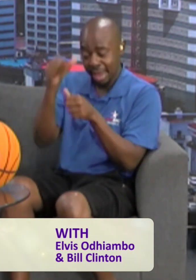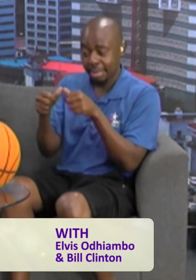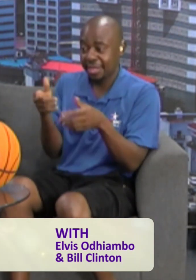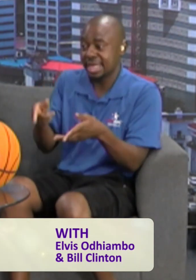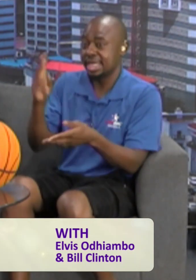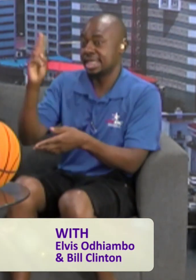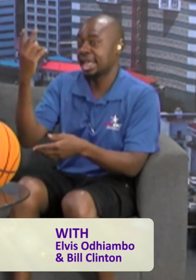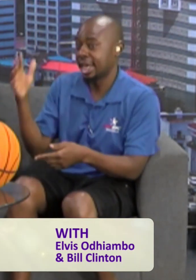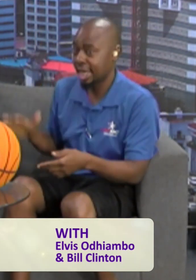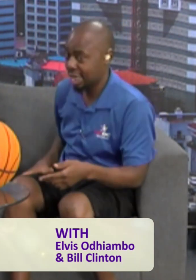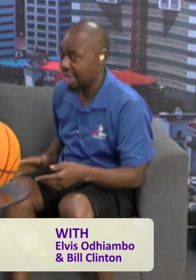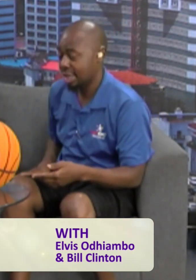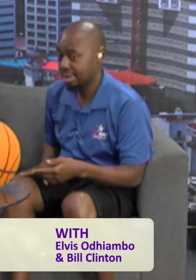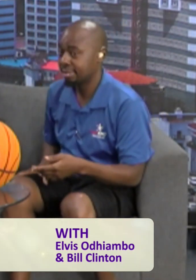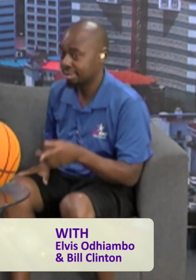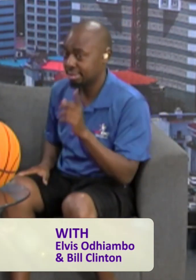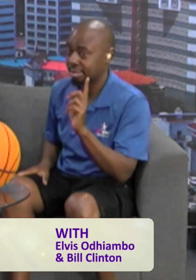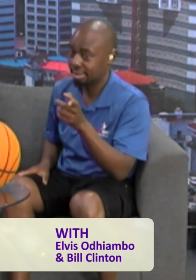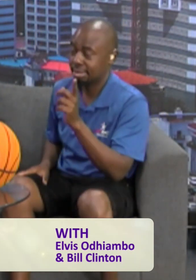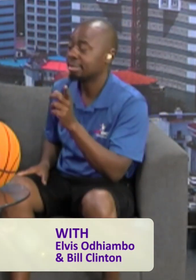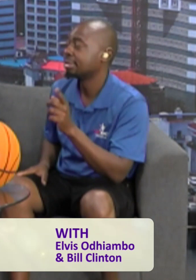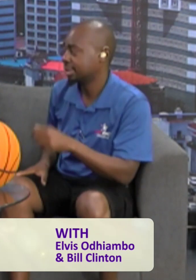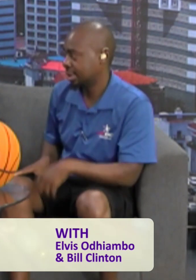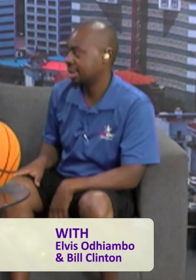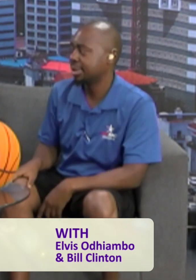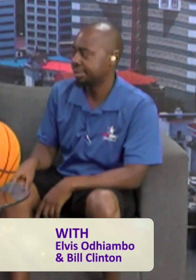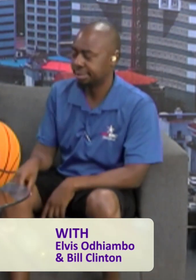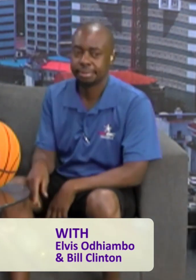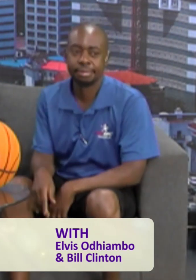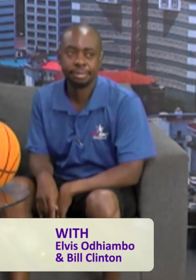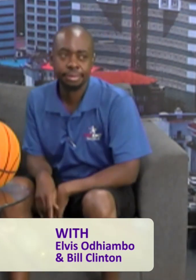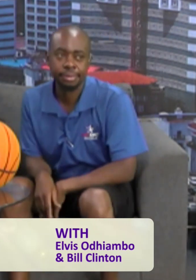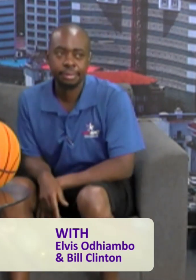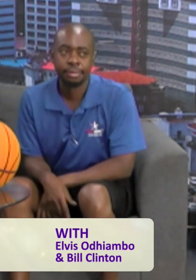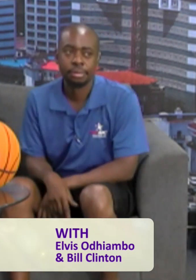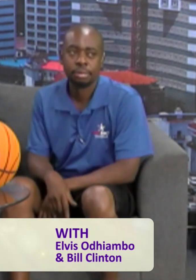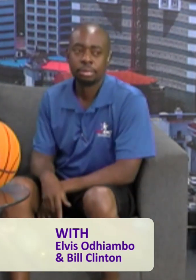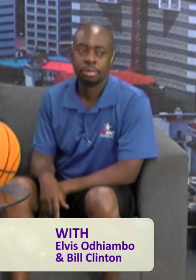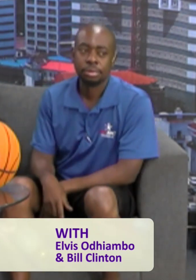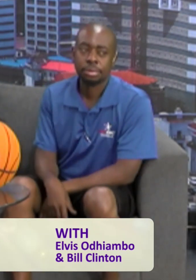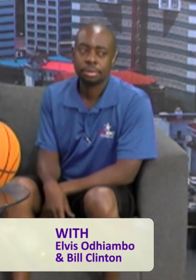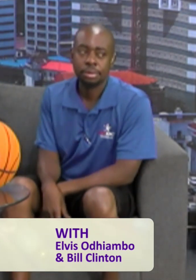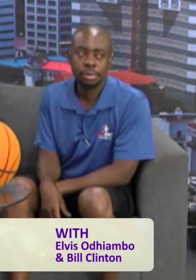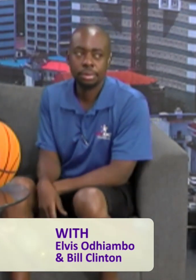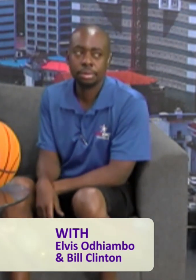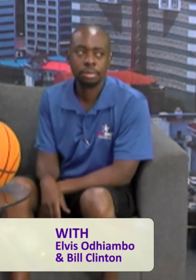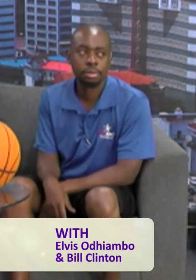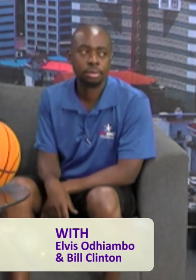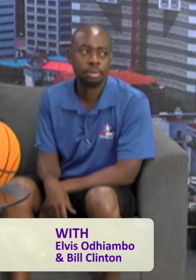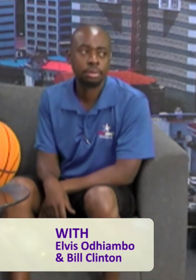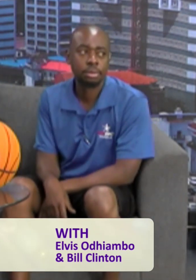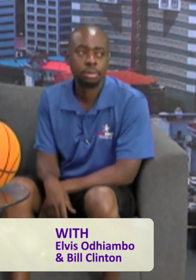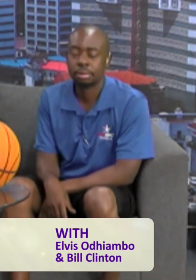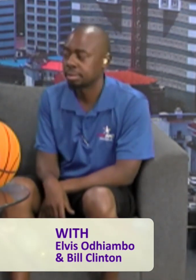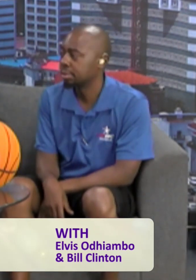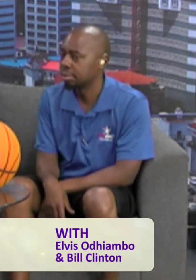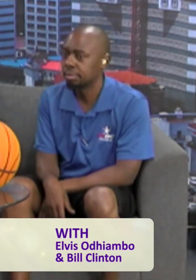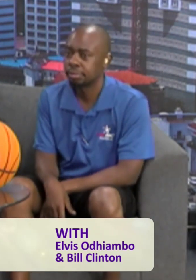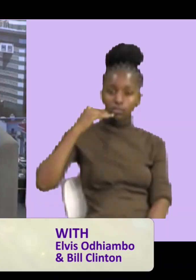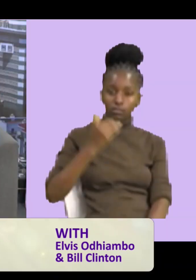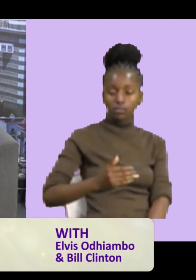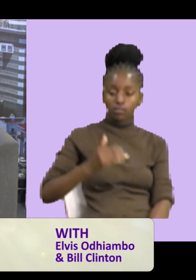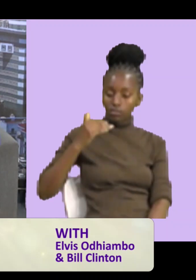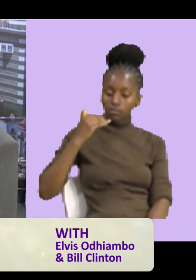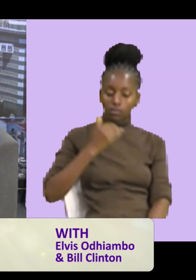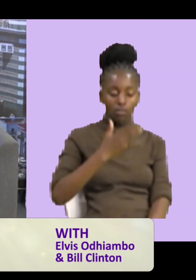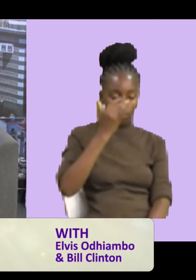will not be easy, because remember, this is the second leg as well. So Right. it's not going to be easy. All right, thank you, but thank you so much for that. Let us